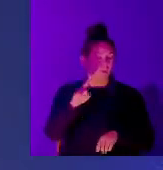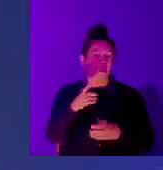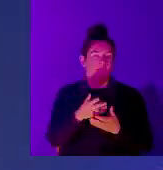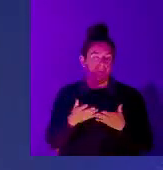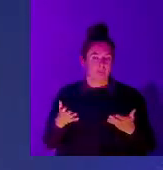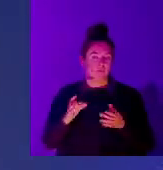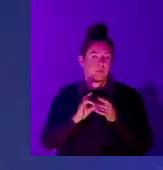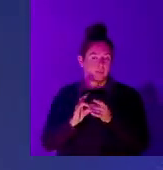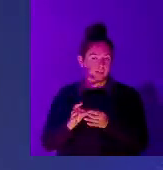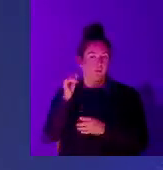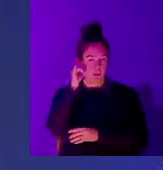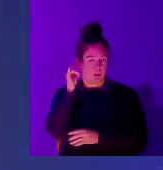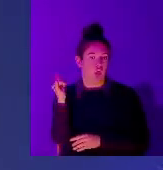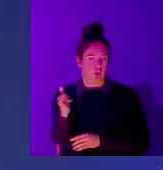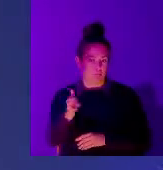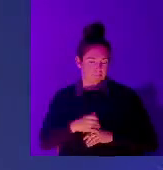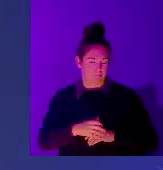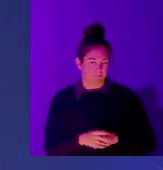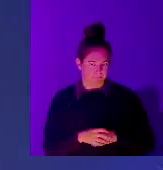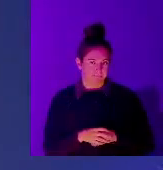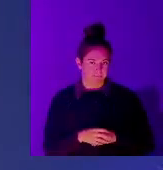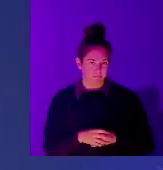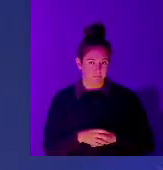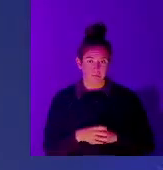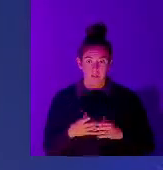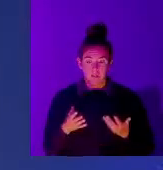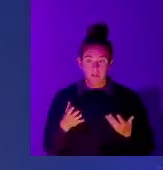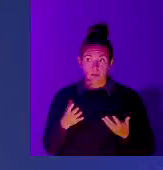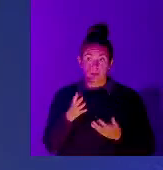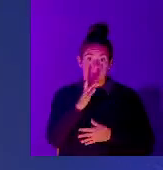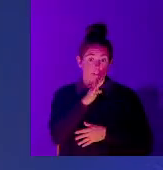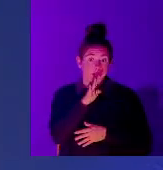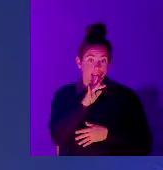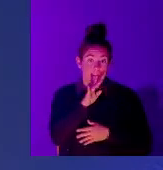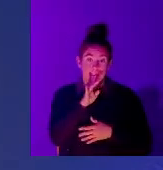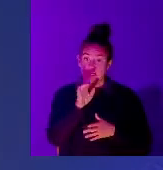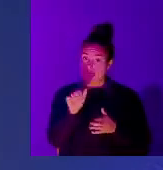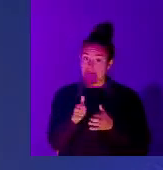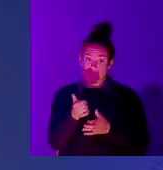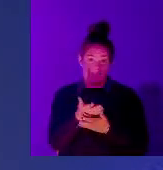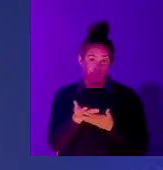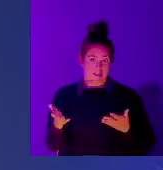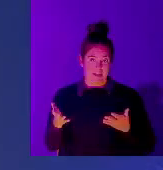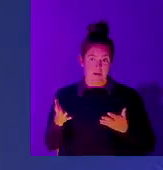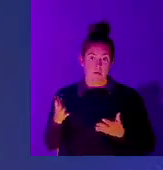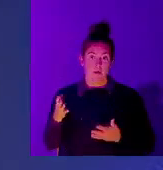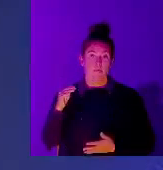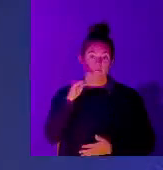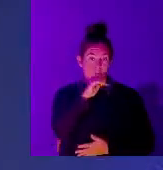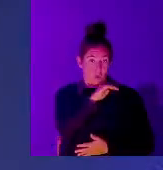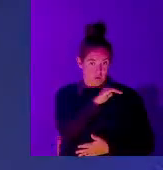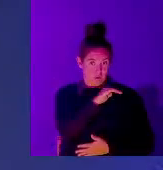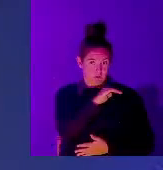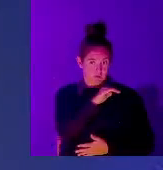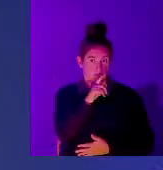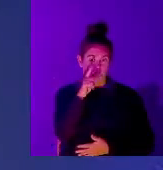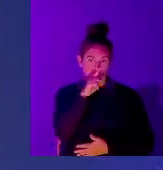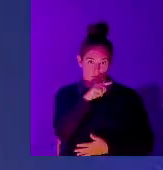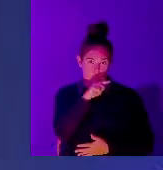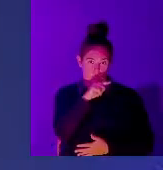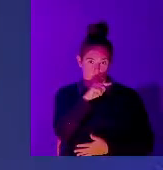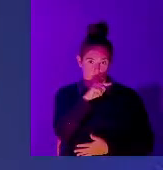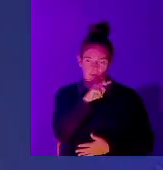When speaking of anything false, we first have to ask, why must there